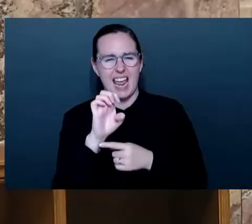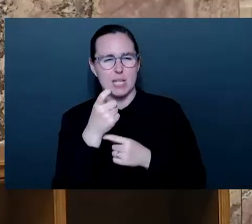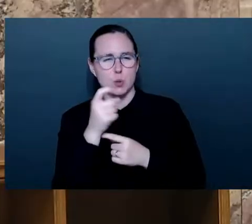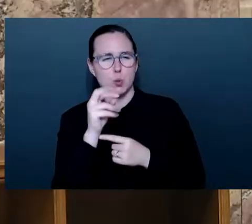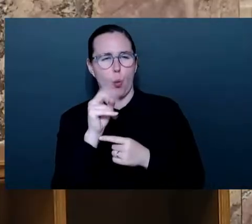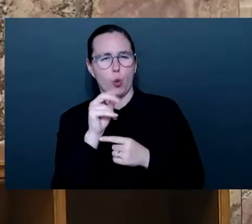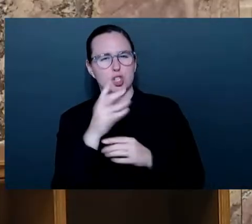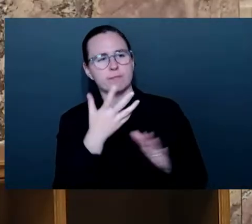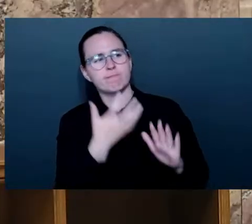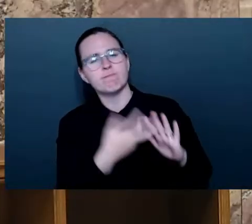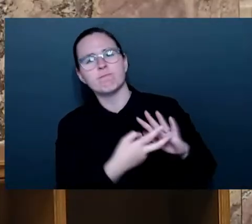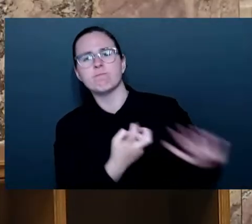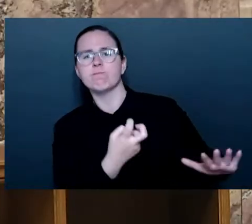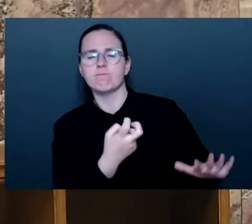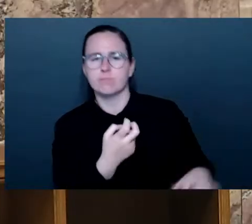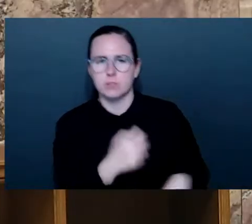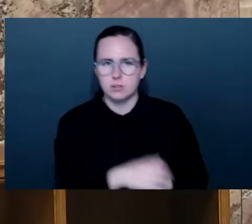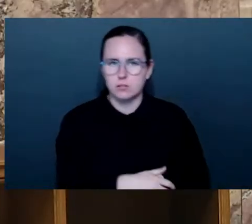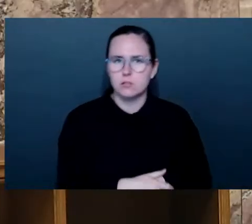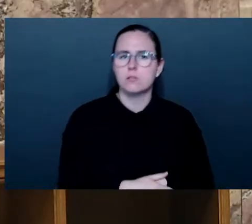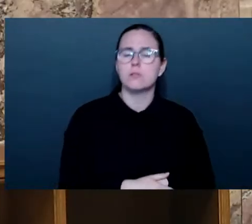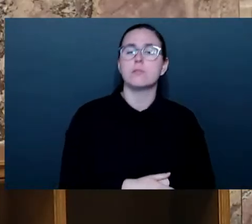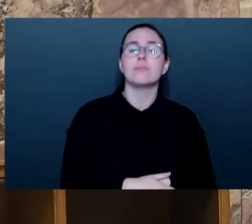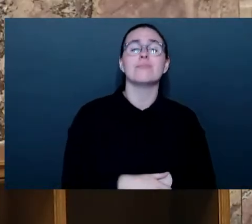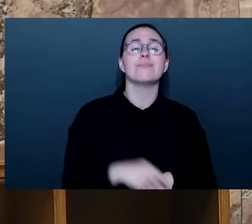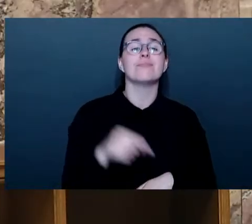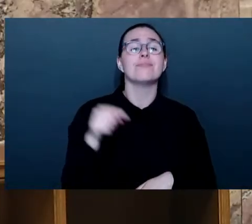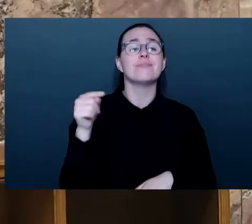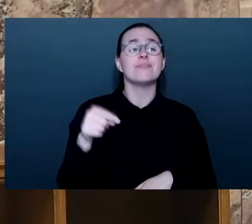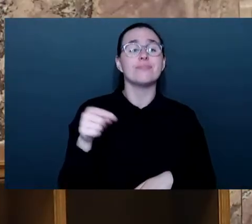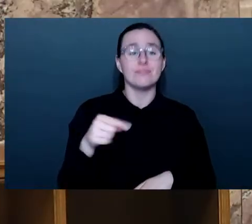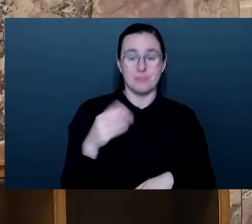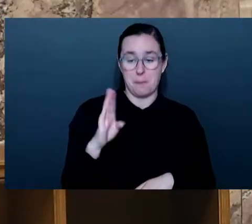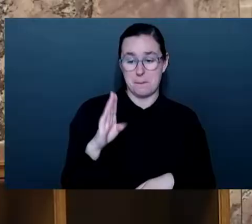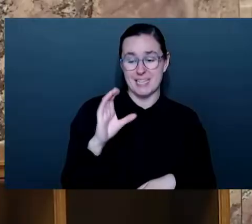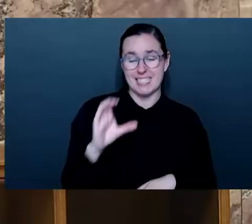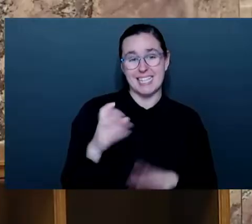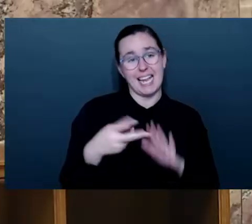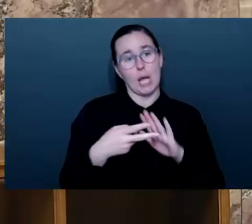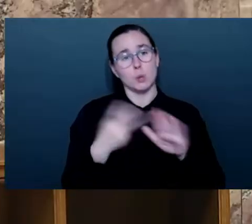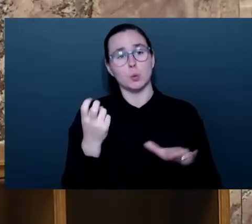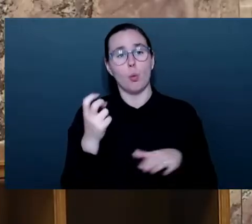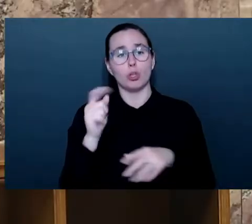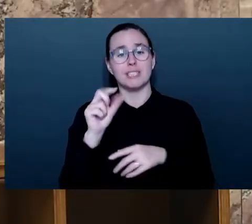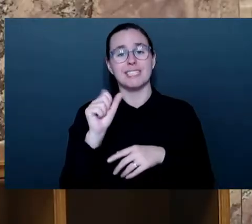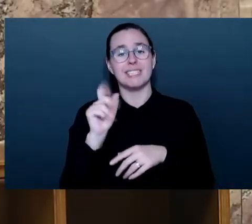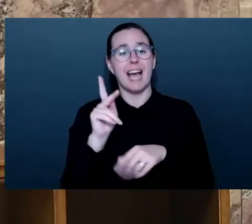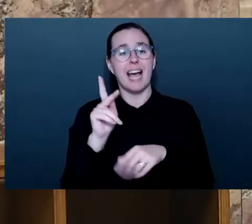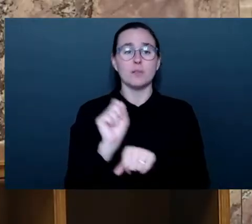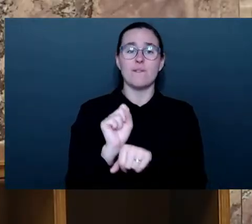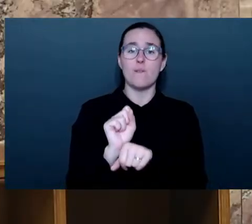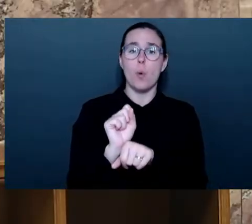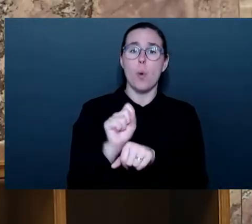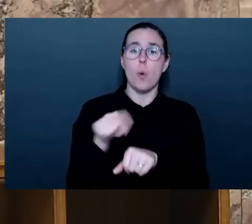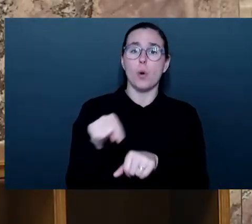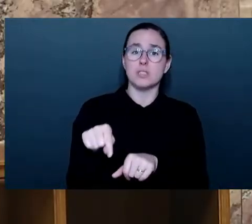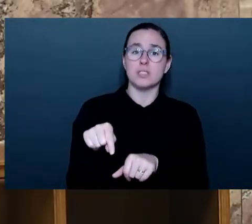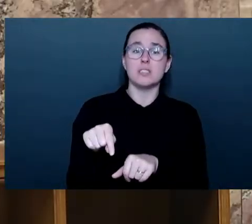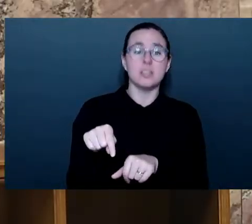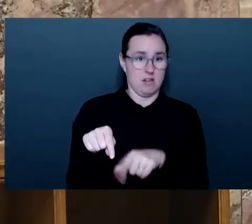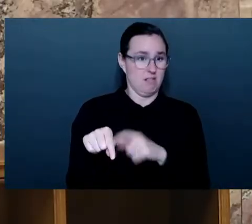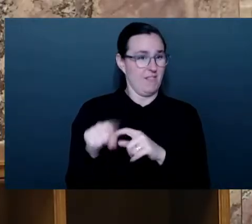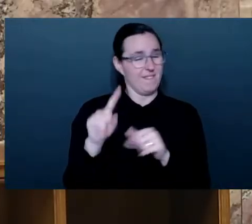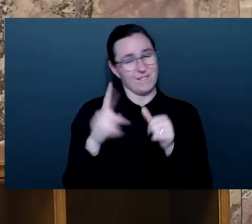its kind in the country, to ensure that there's coordinated, comprehensive investigations taking place. We're